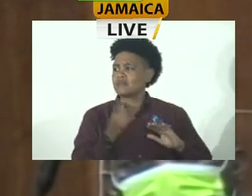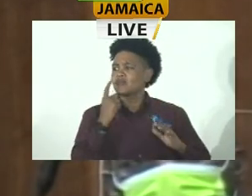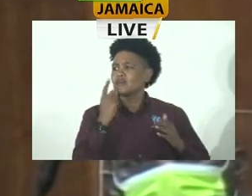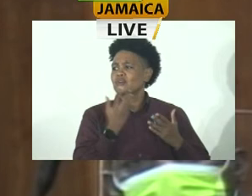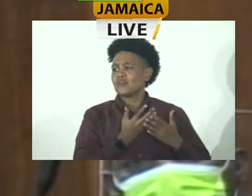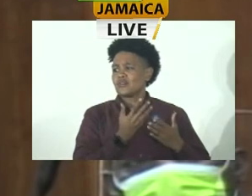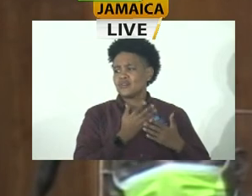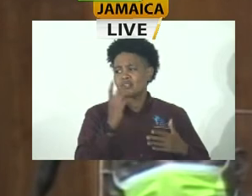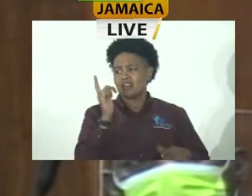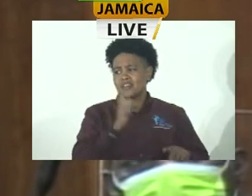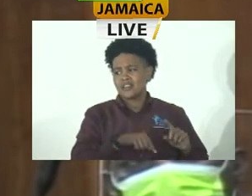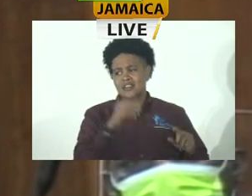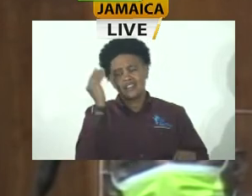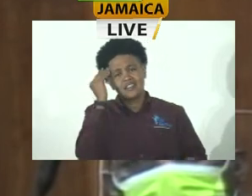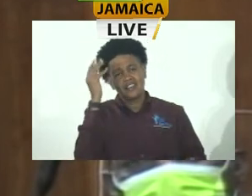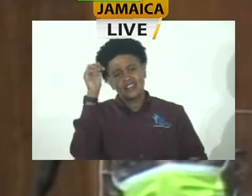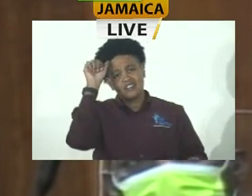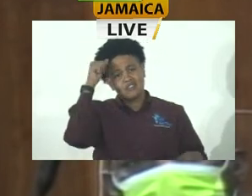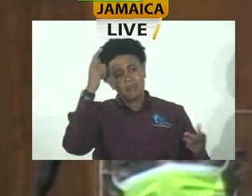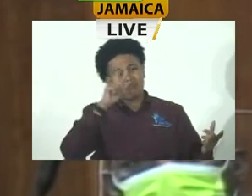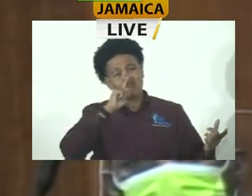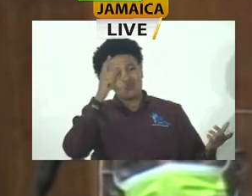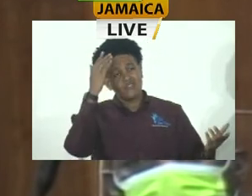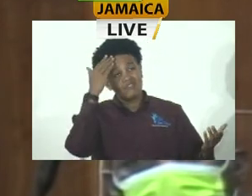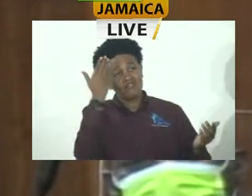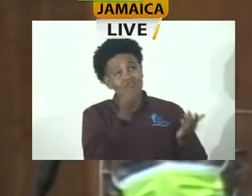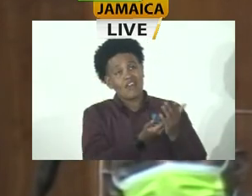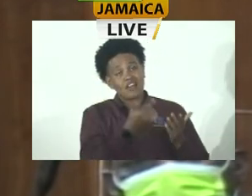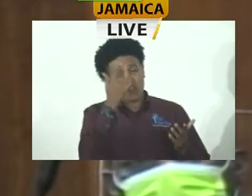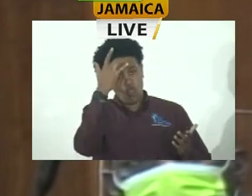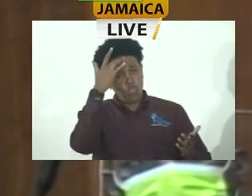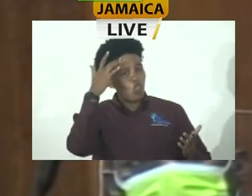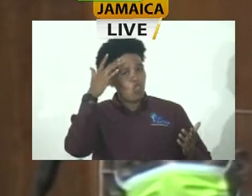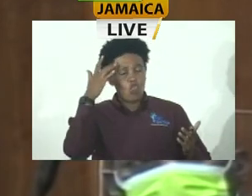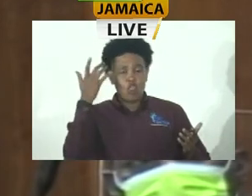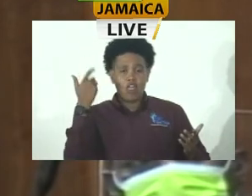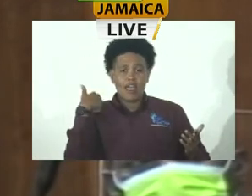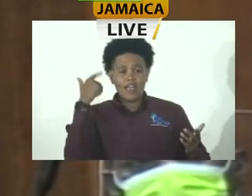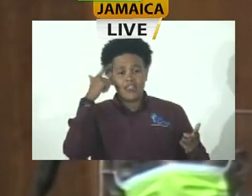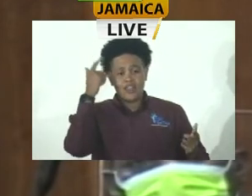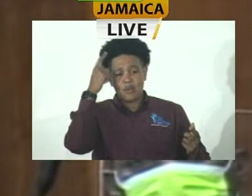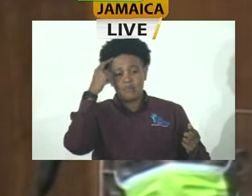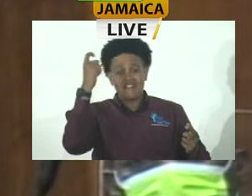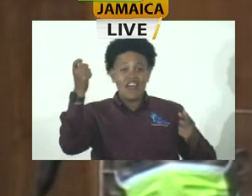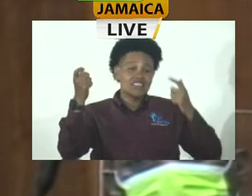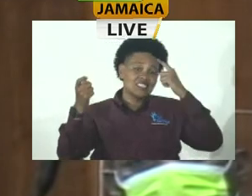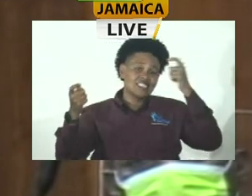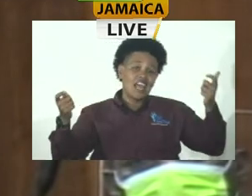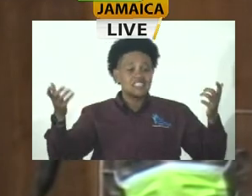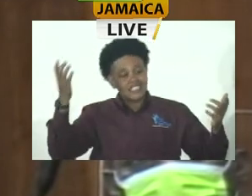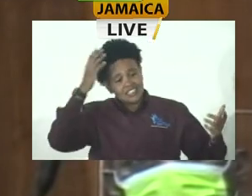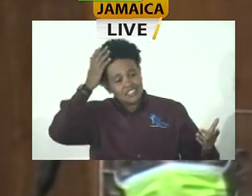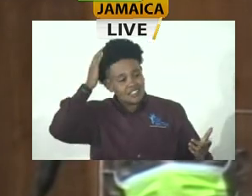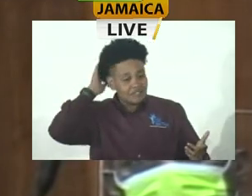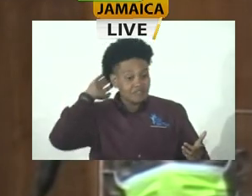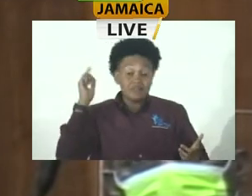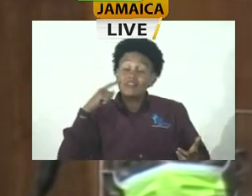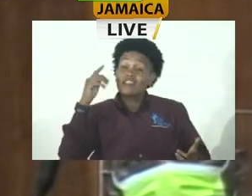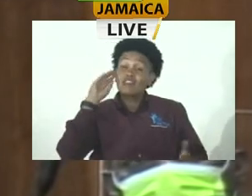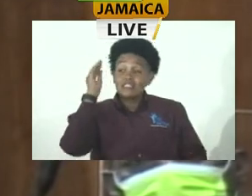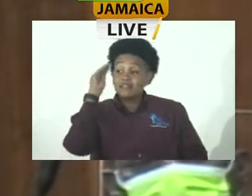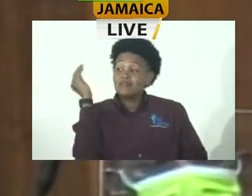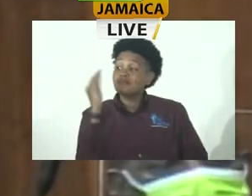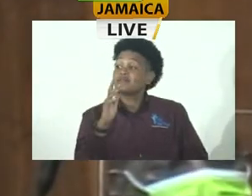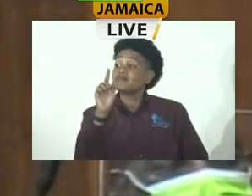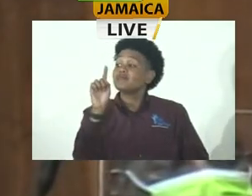not cannot tell the true facts i think there will be fantasizing when i say madam speaker